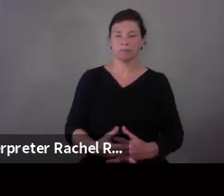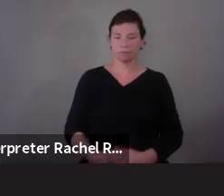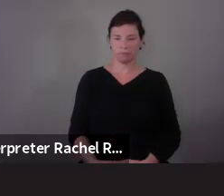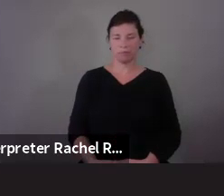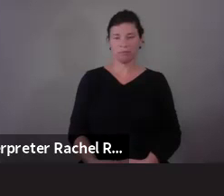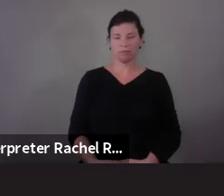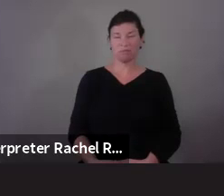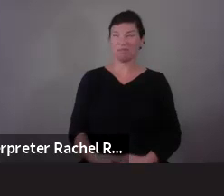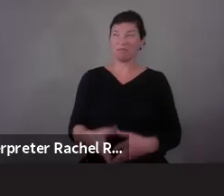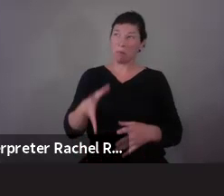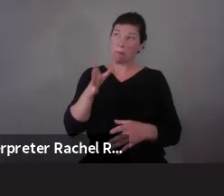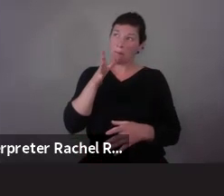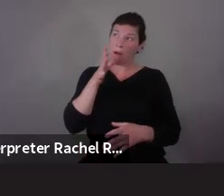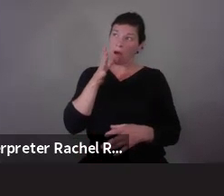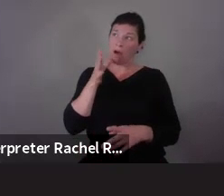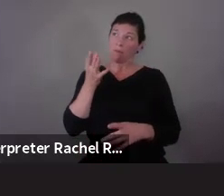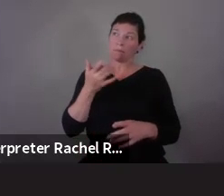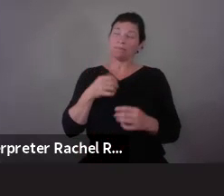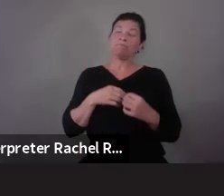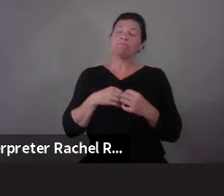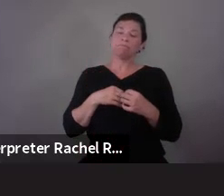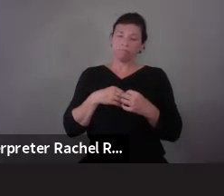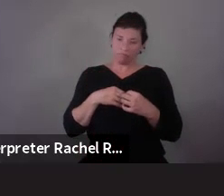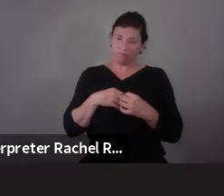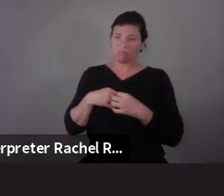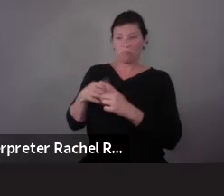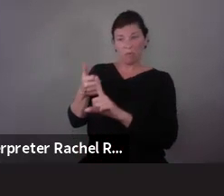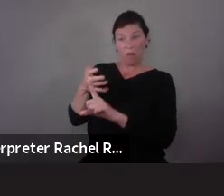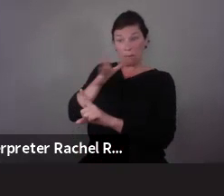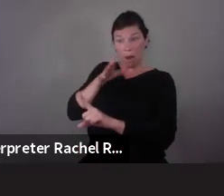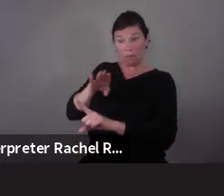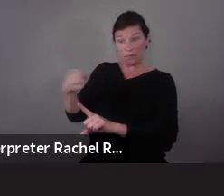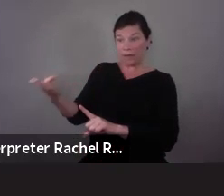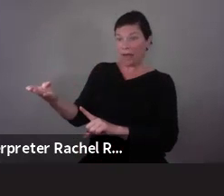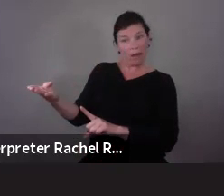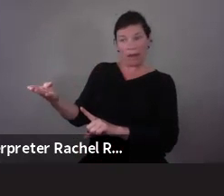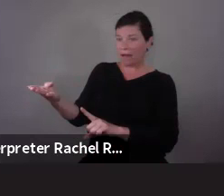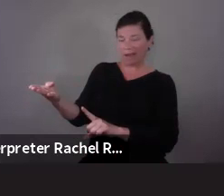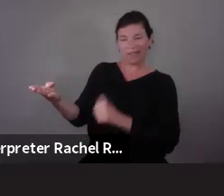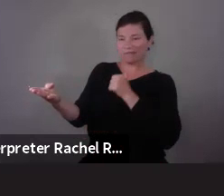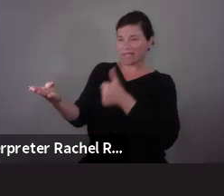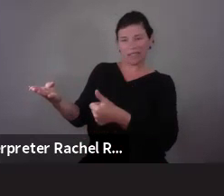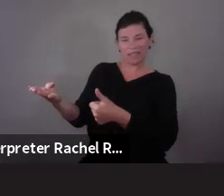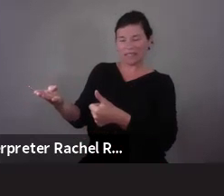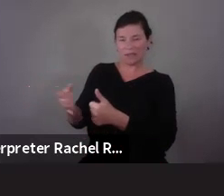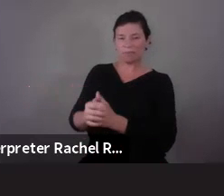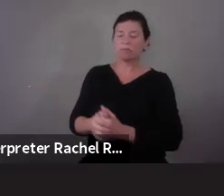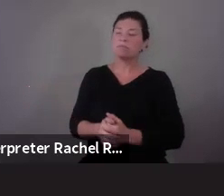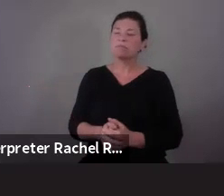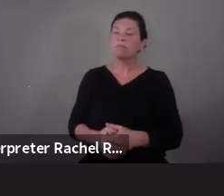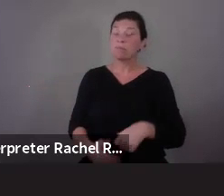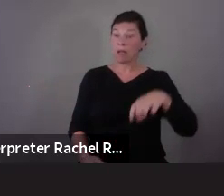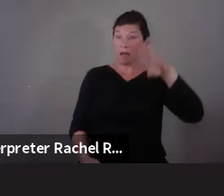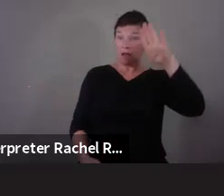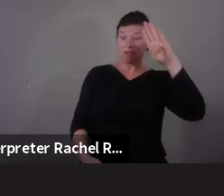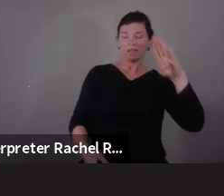What happened to my mother, though, is she survived. She didn't die. An off-duty firefighter was